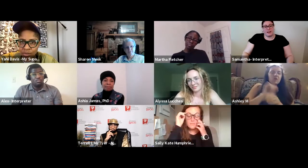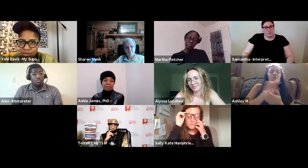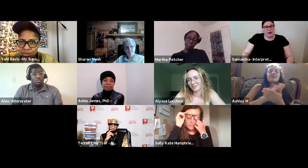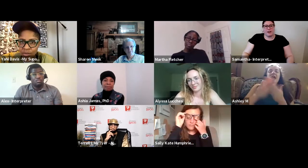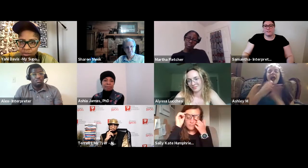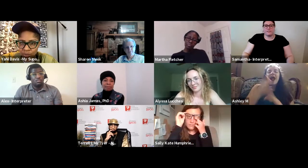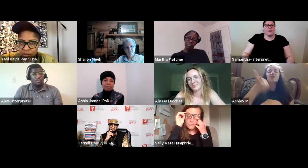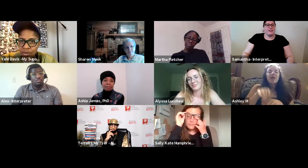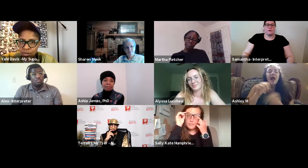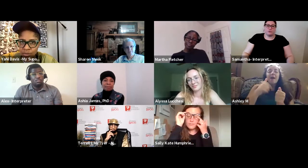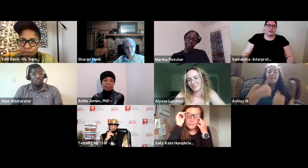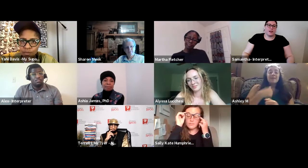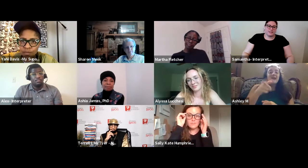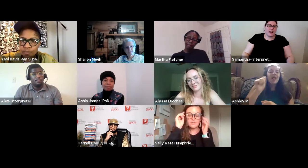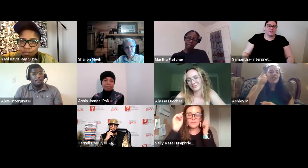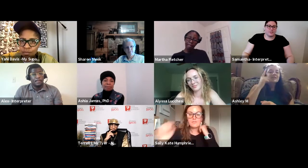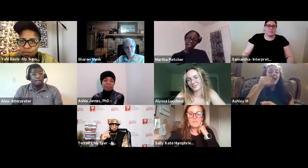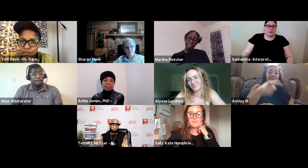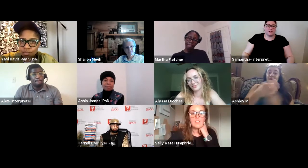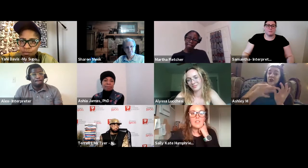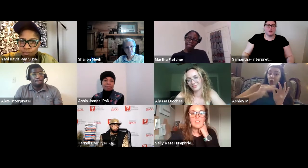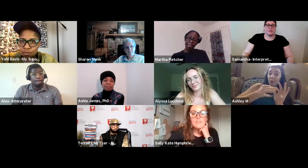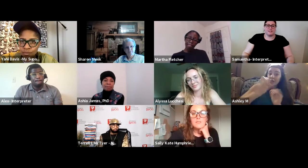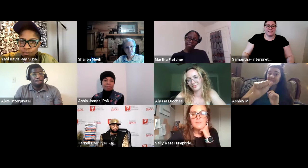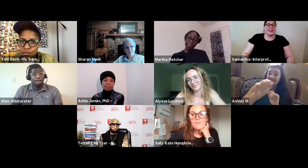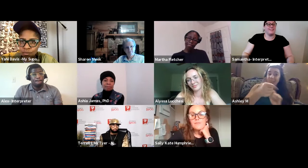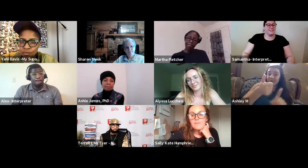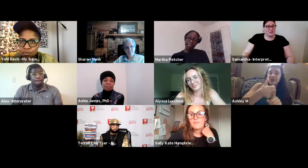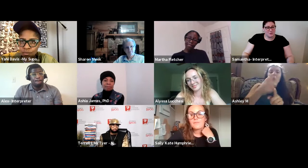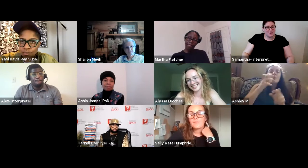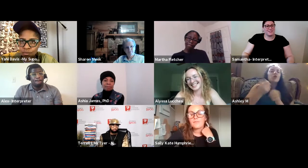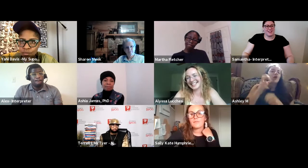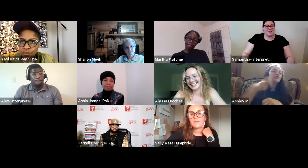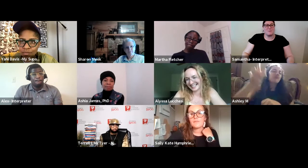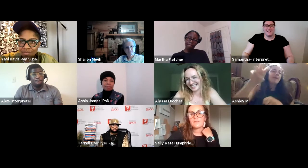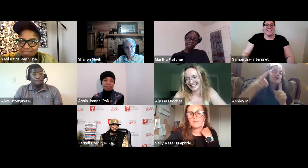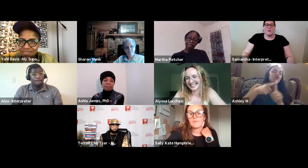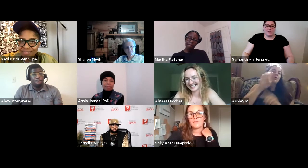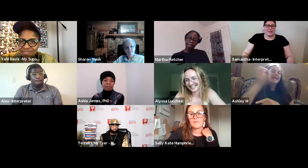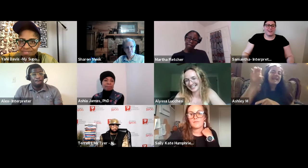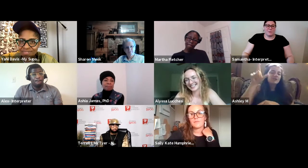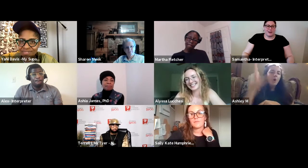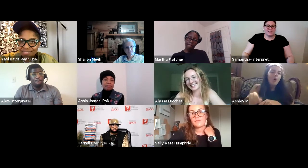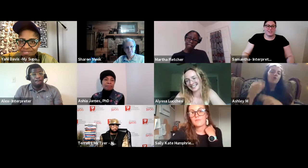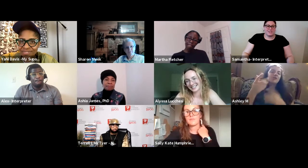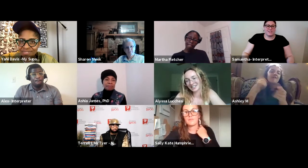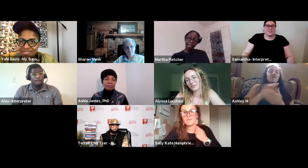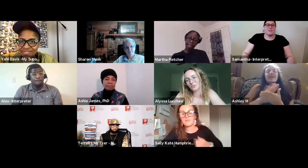month at EYF. It was really nice after that because me and Alyssa and the interpreter Sam,